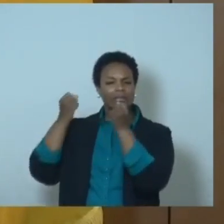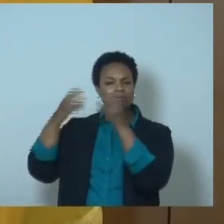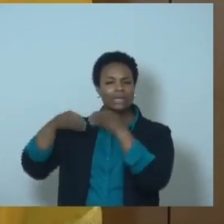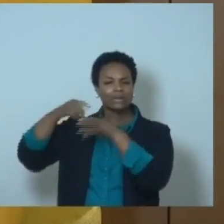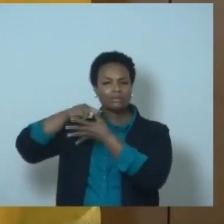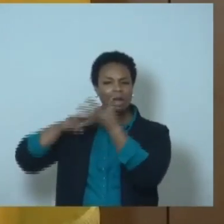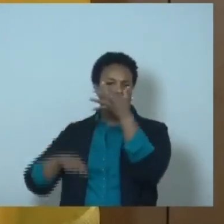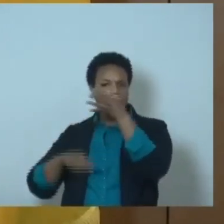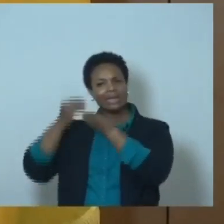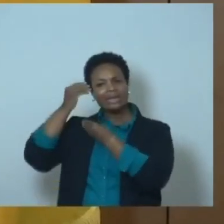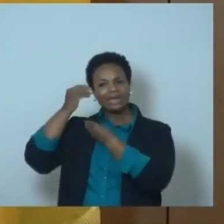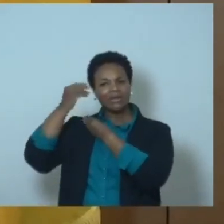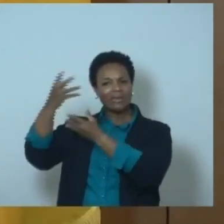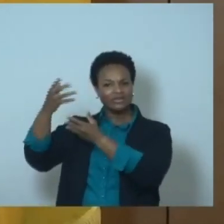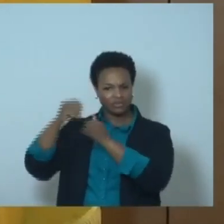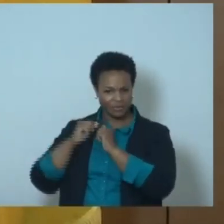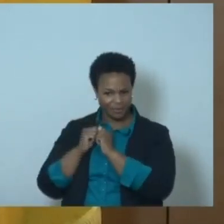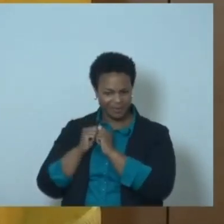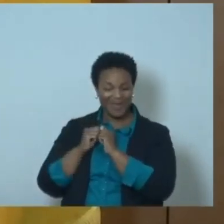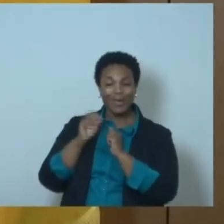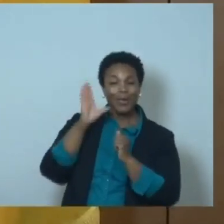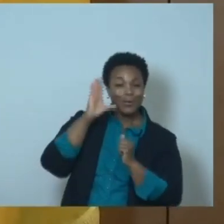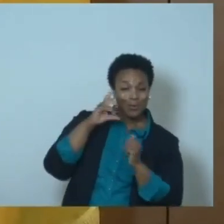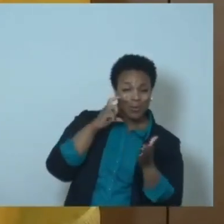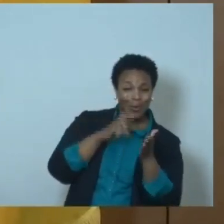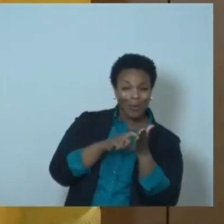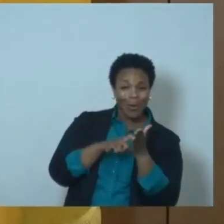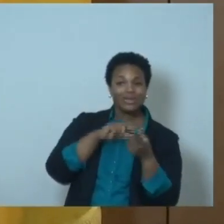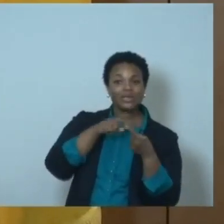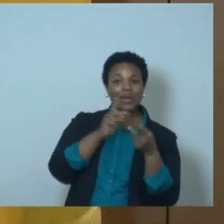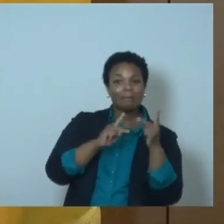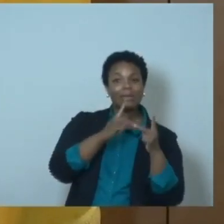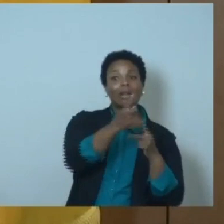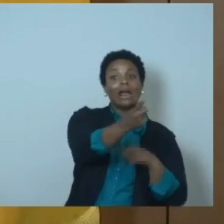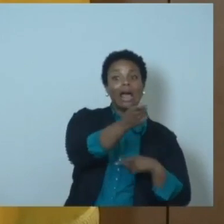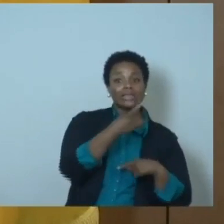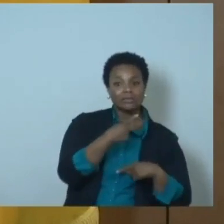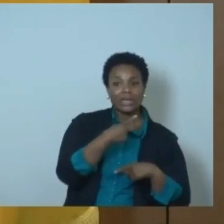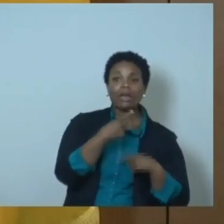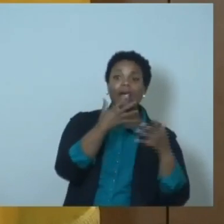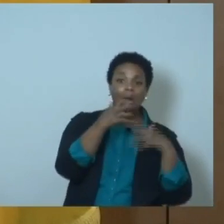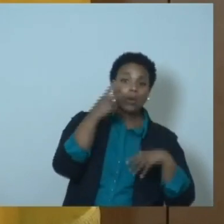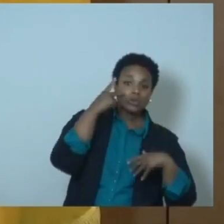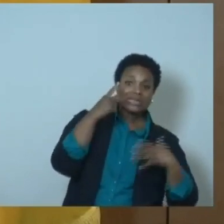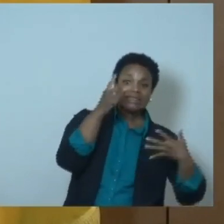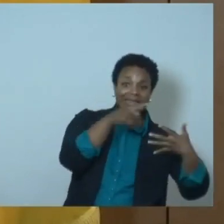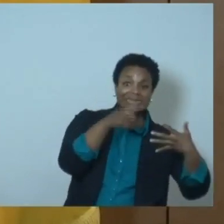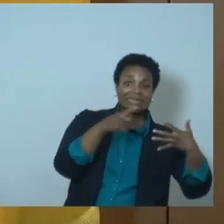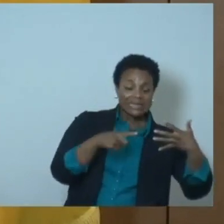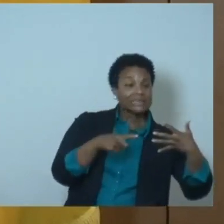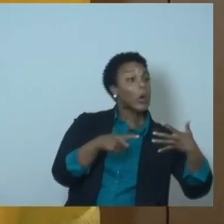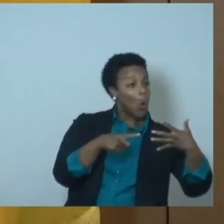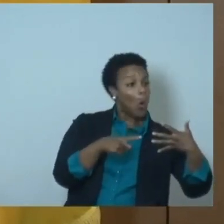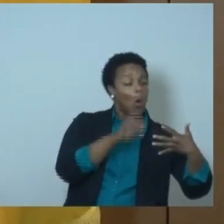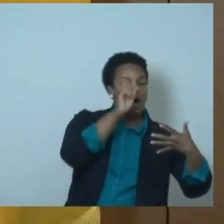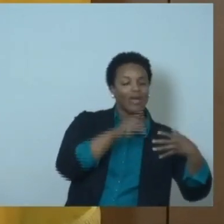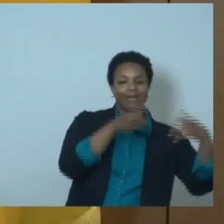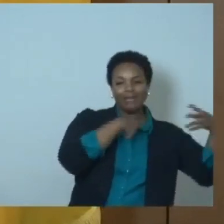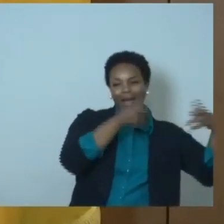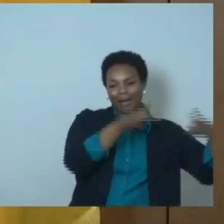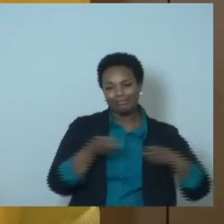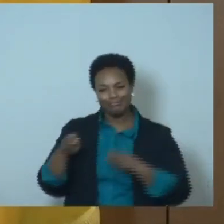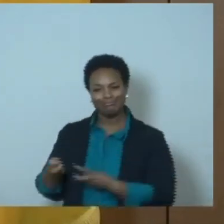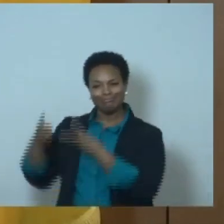that you ask about what people are interested in seeing, which is for data scientists makes them a